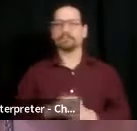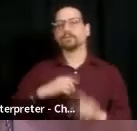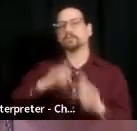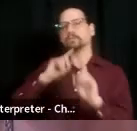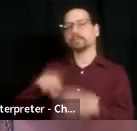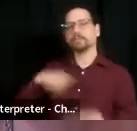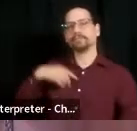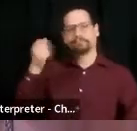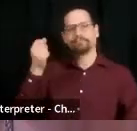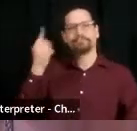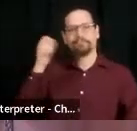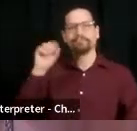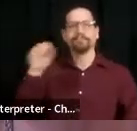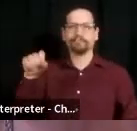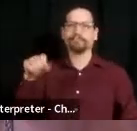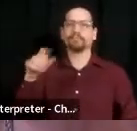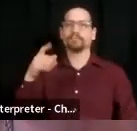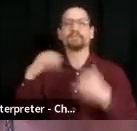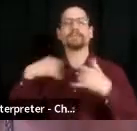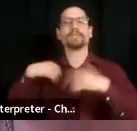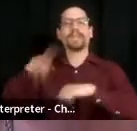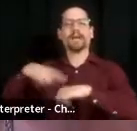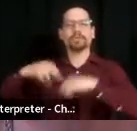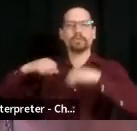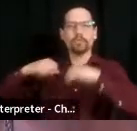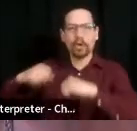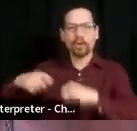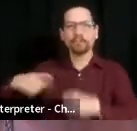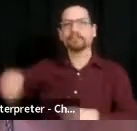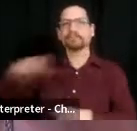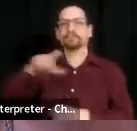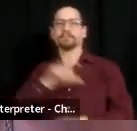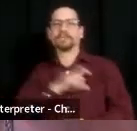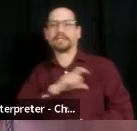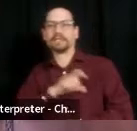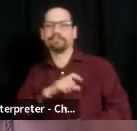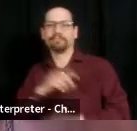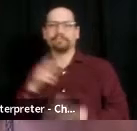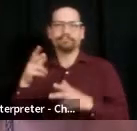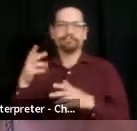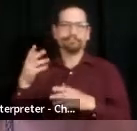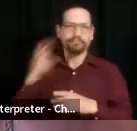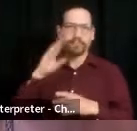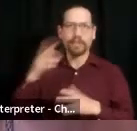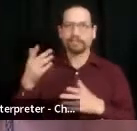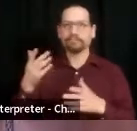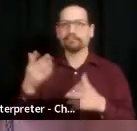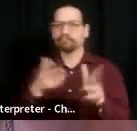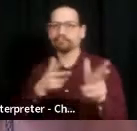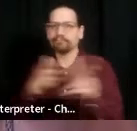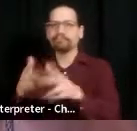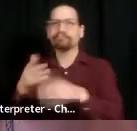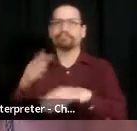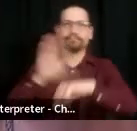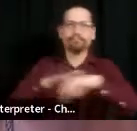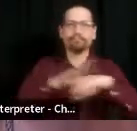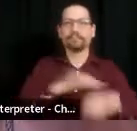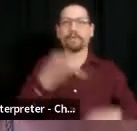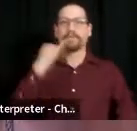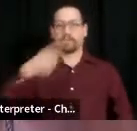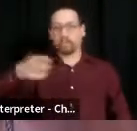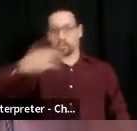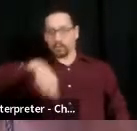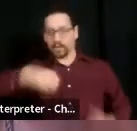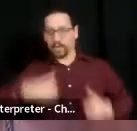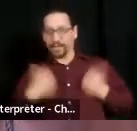manage it. Right now for Rhode Island, stay off the local roads, stay off our highways. I'm speaking directly to the Rhode Island residents